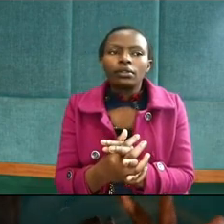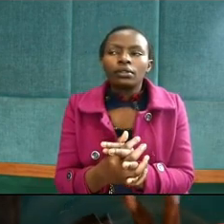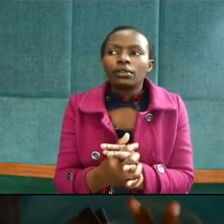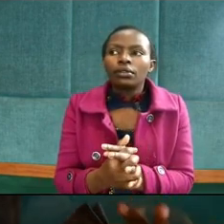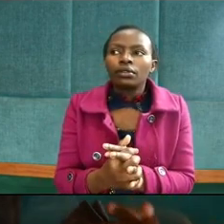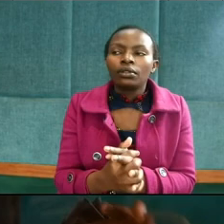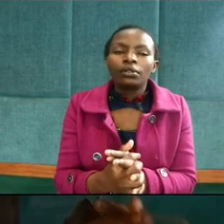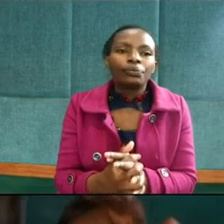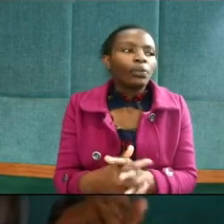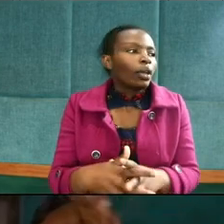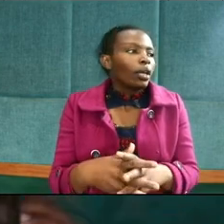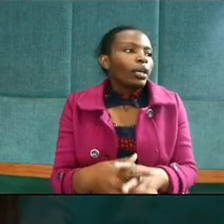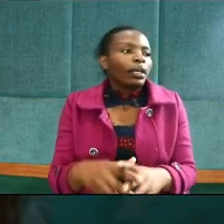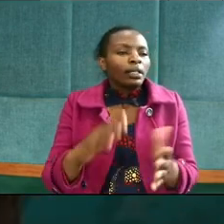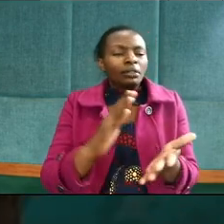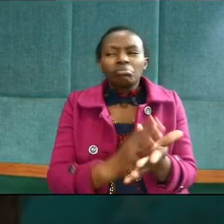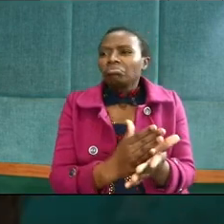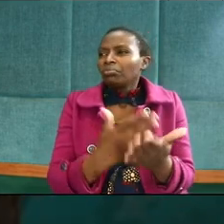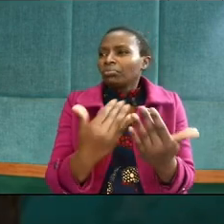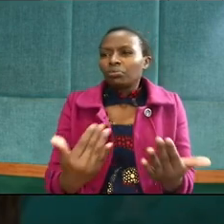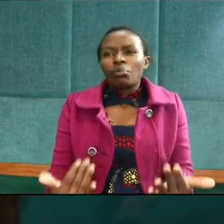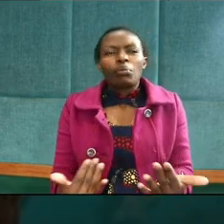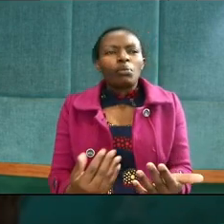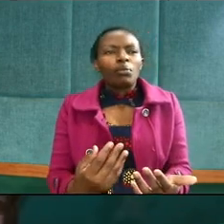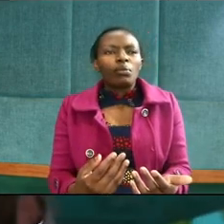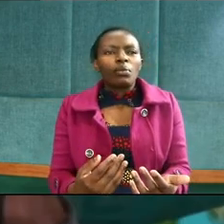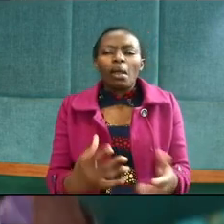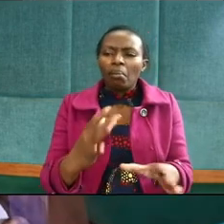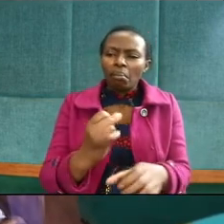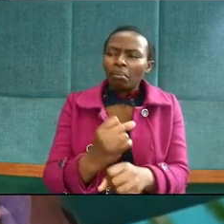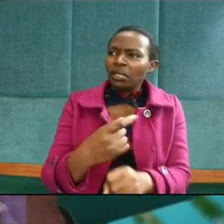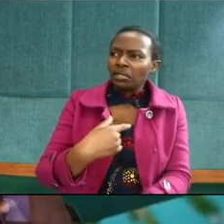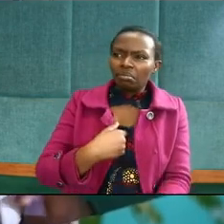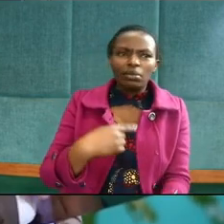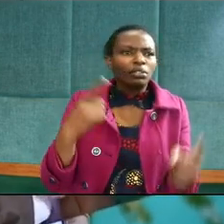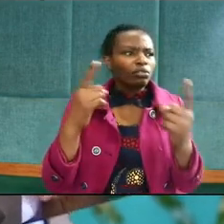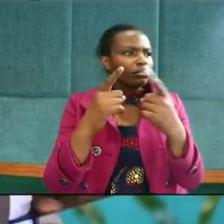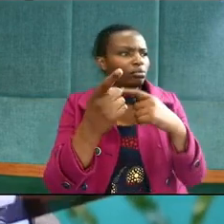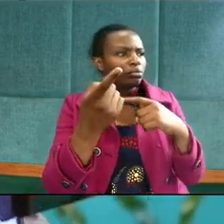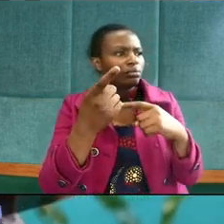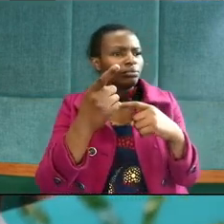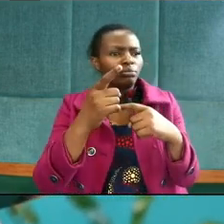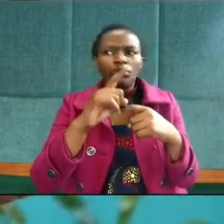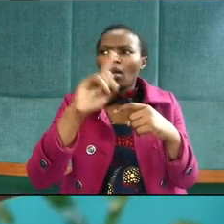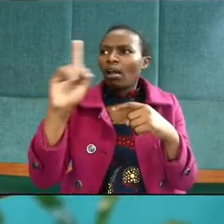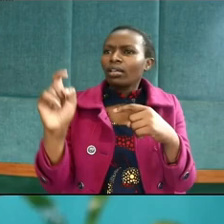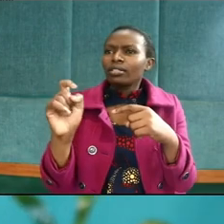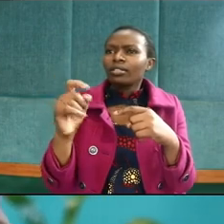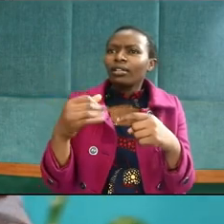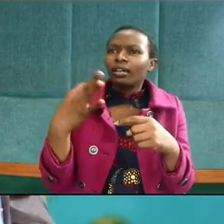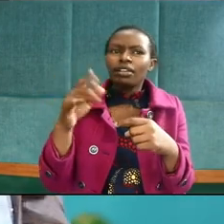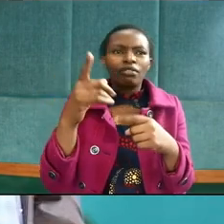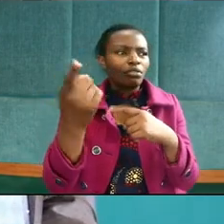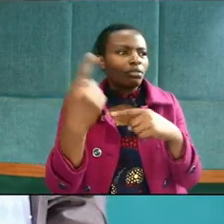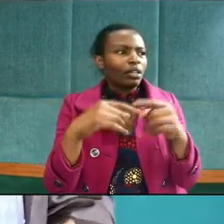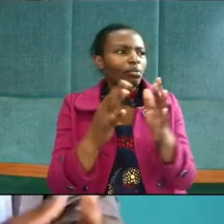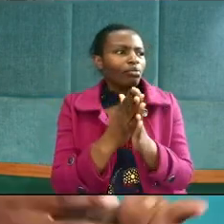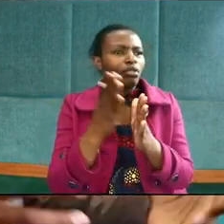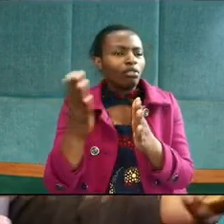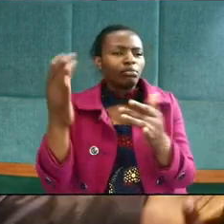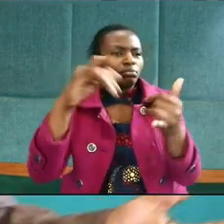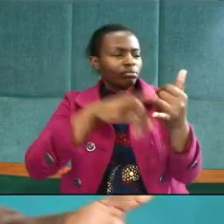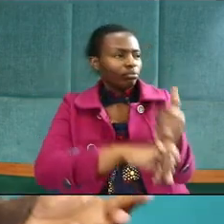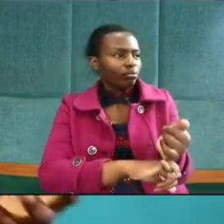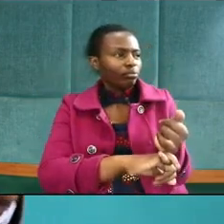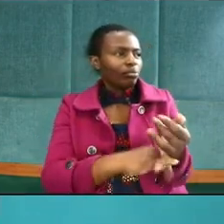indulge me to ask you that if you came with your spouse and they